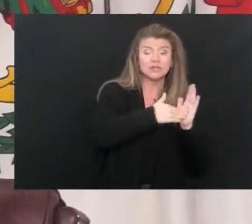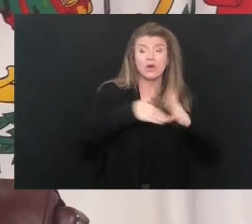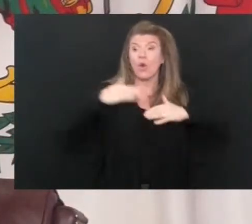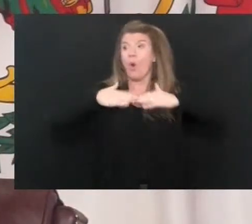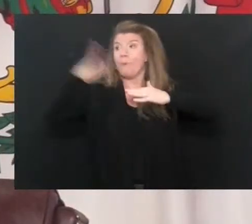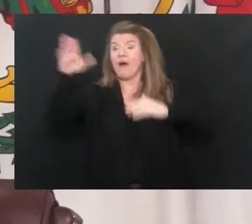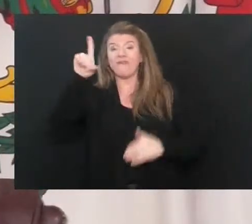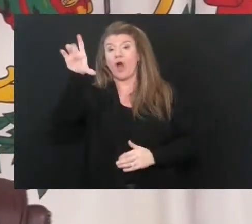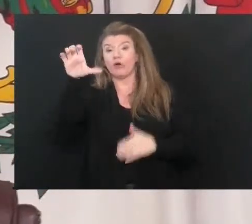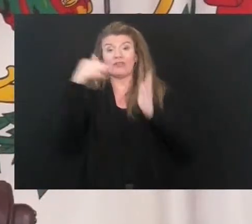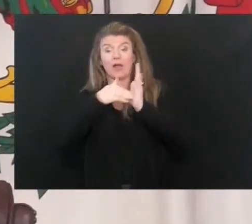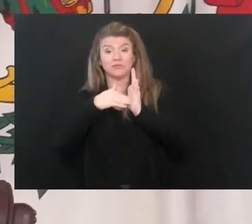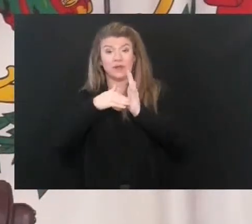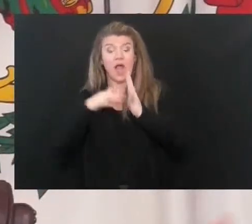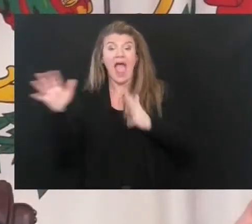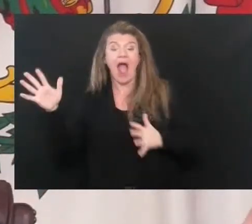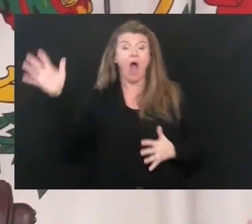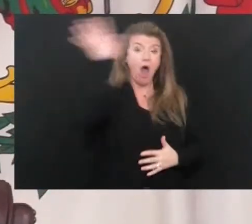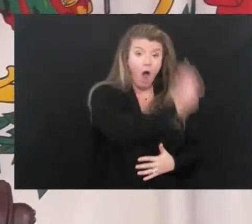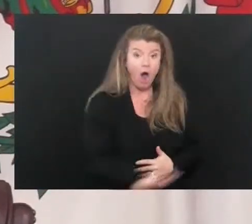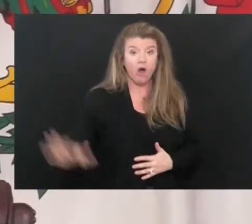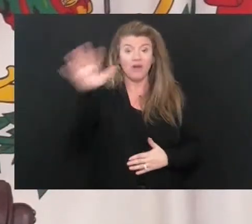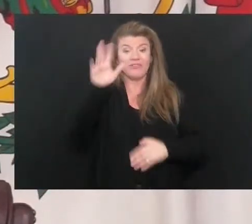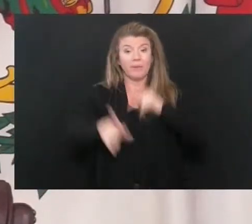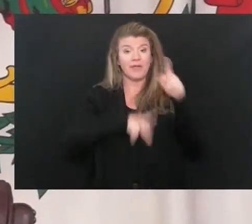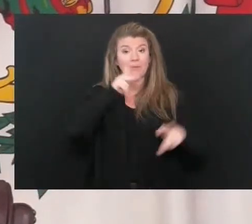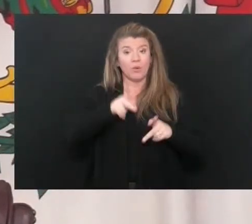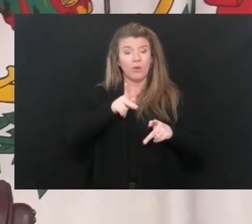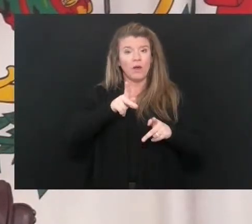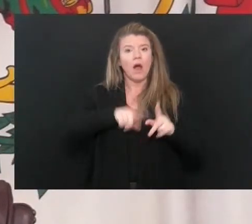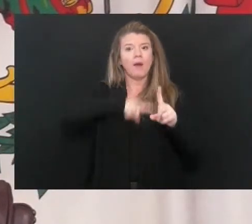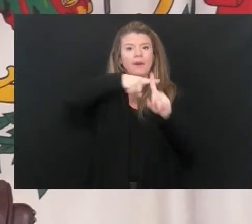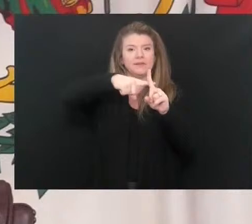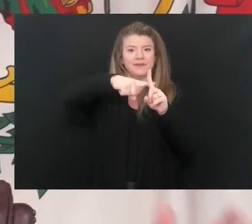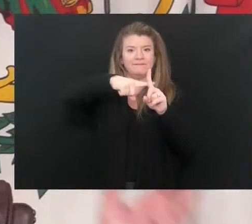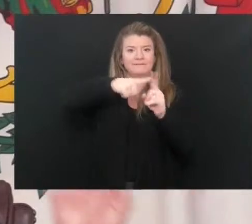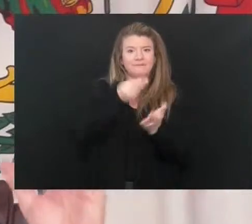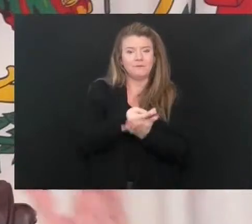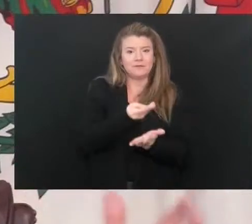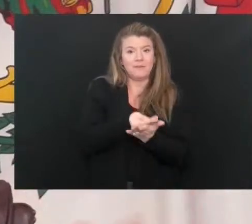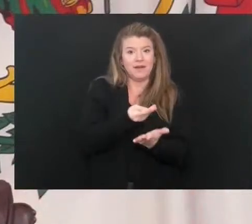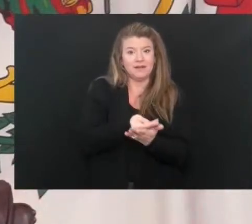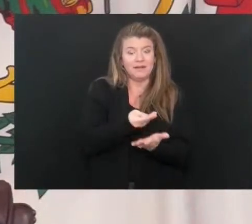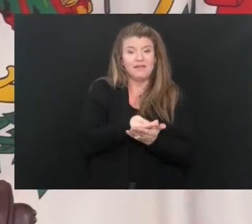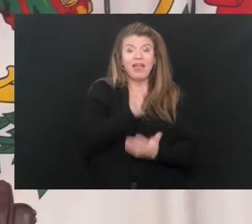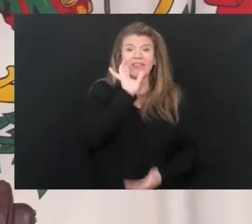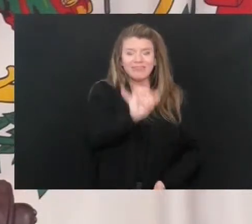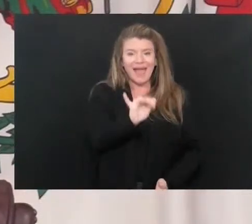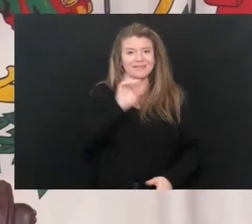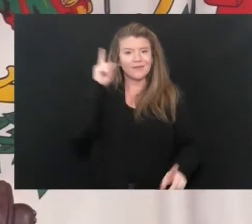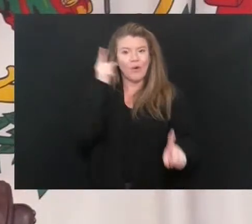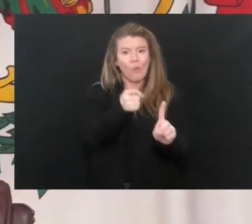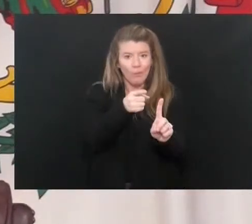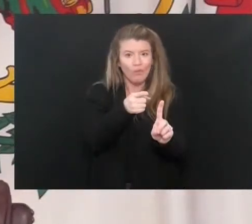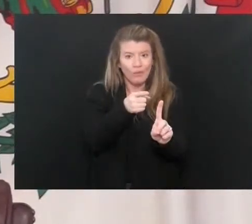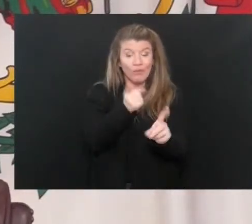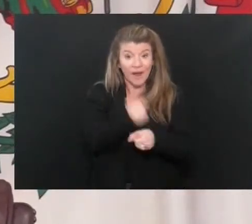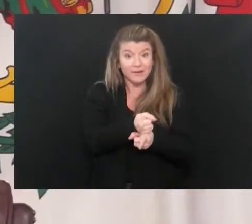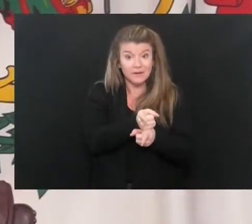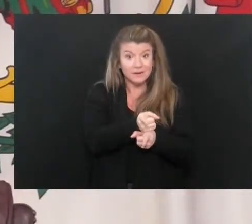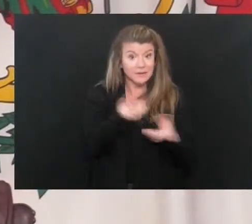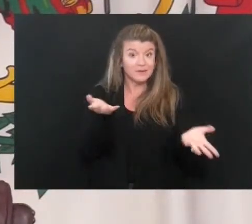above 100,000, everybody stays cash positive. We've got to make sure of that, don't we?